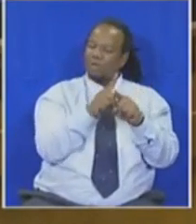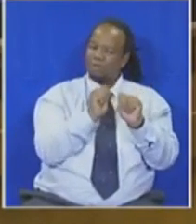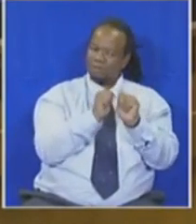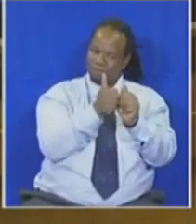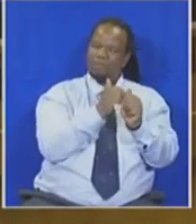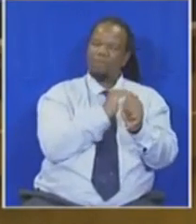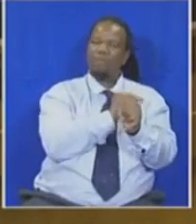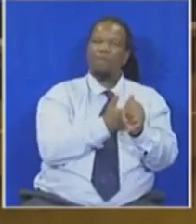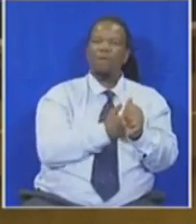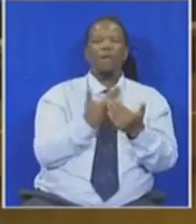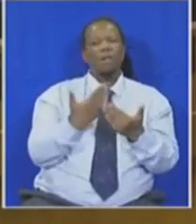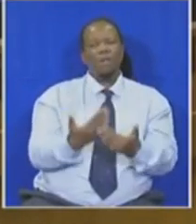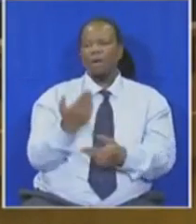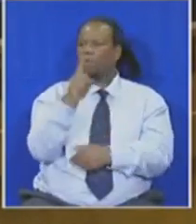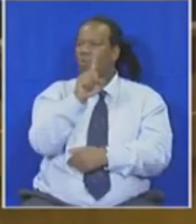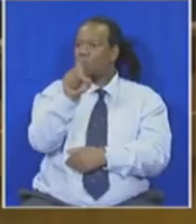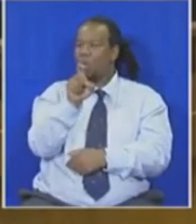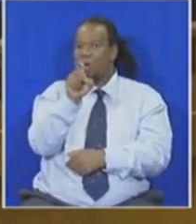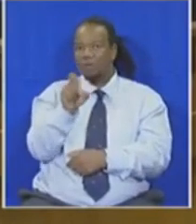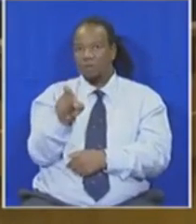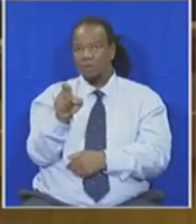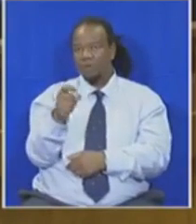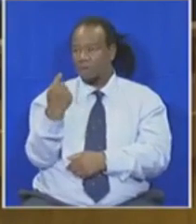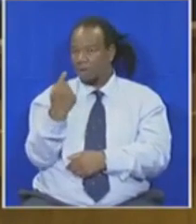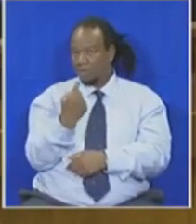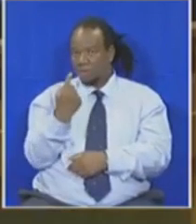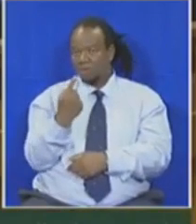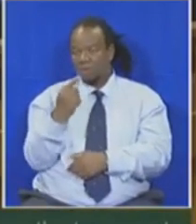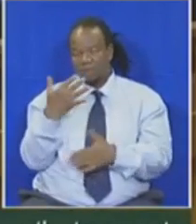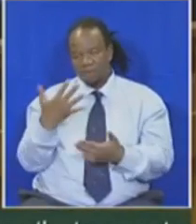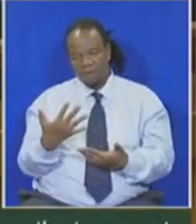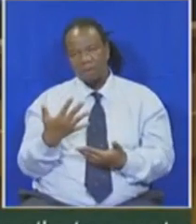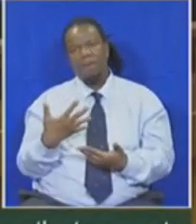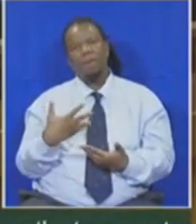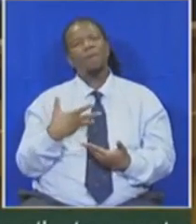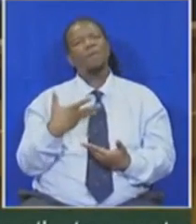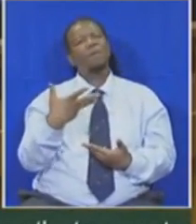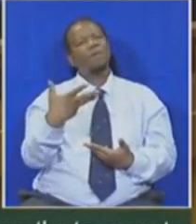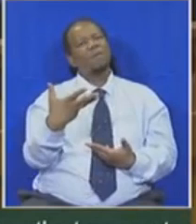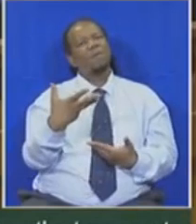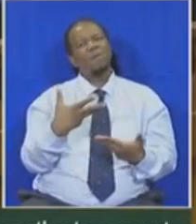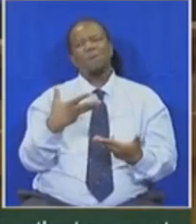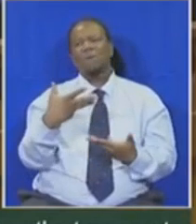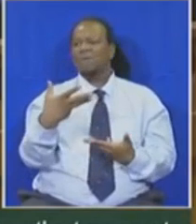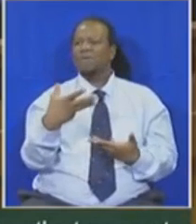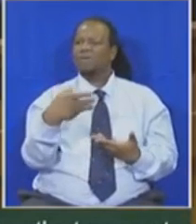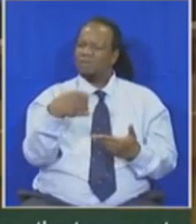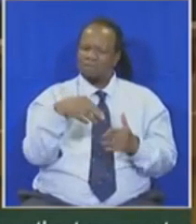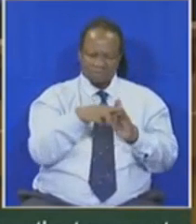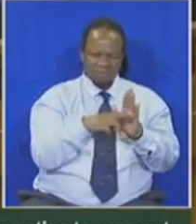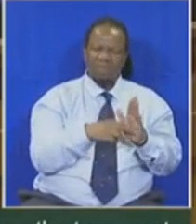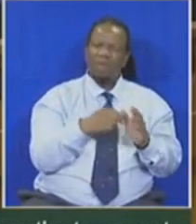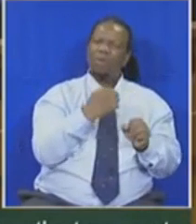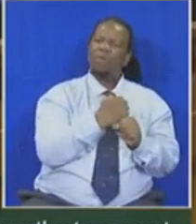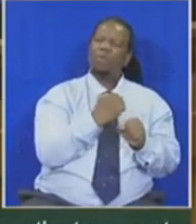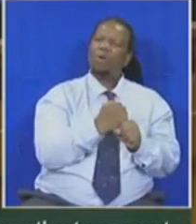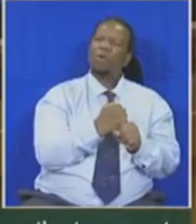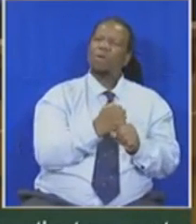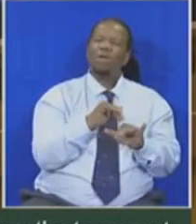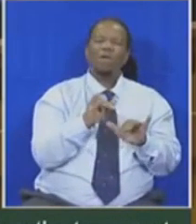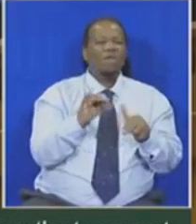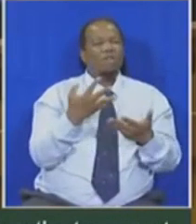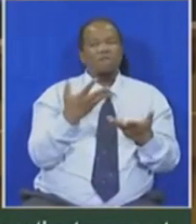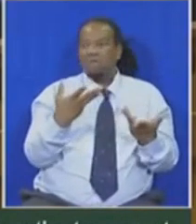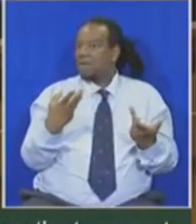so the question we should be asking ourselves and framing in this debate is whether these mechanisms are working, and if not, what can be done to fix